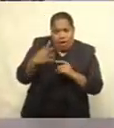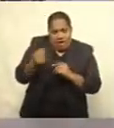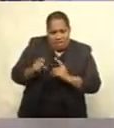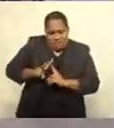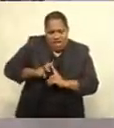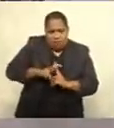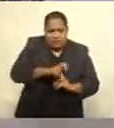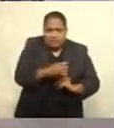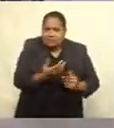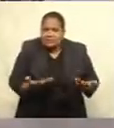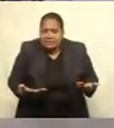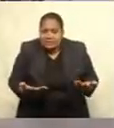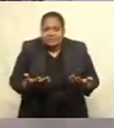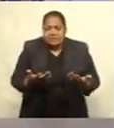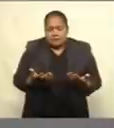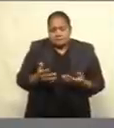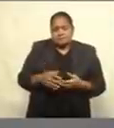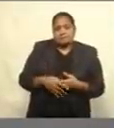So